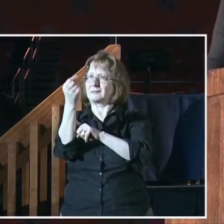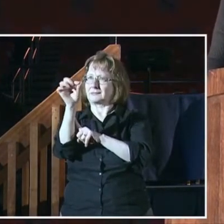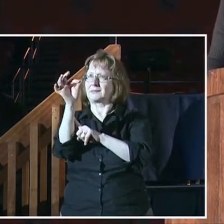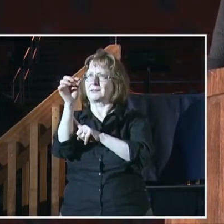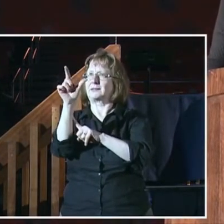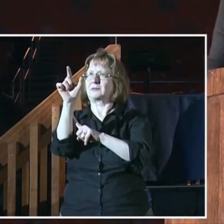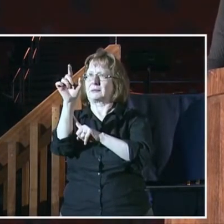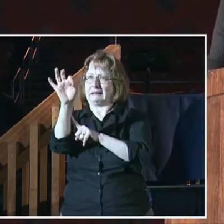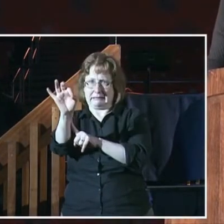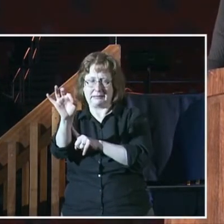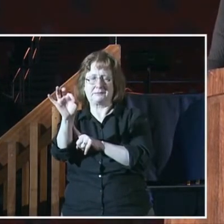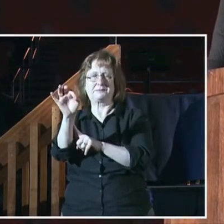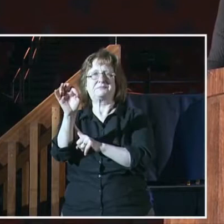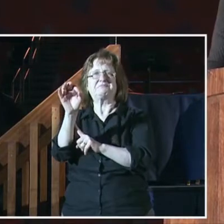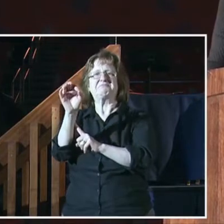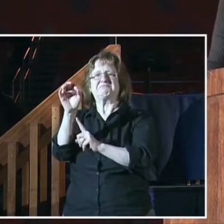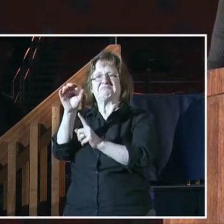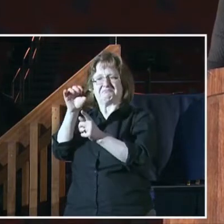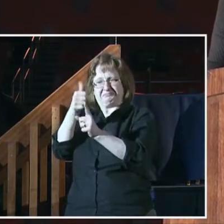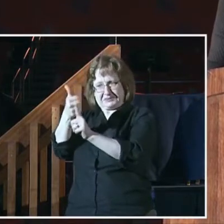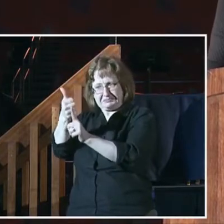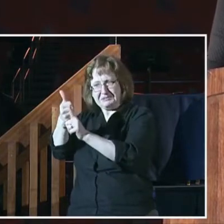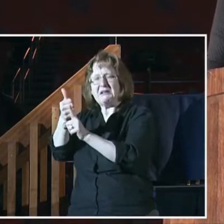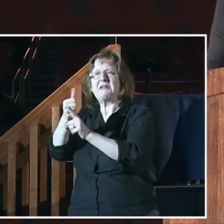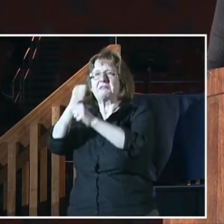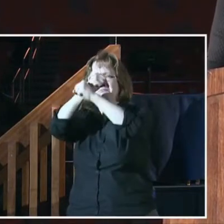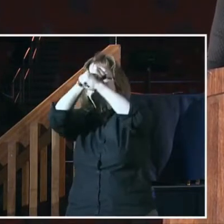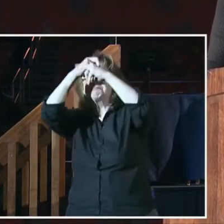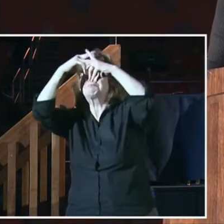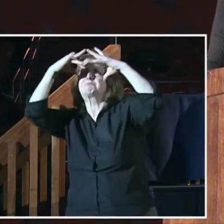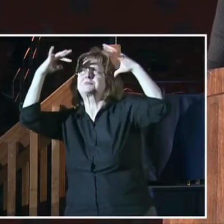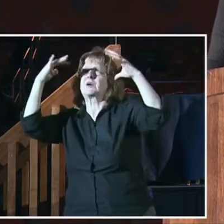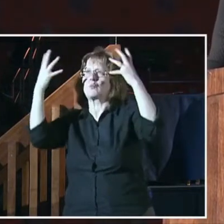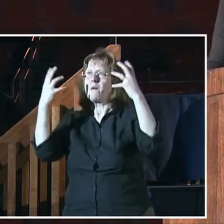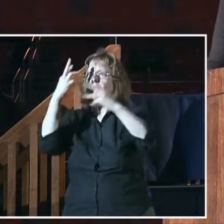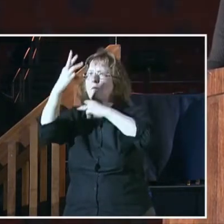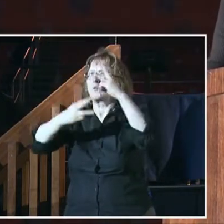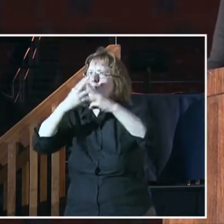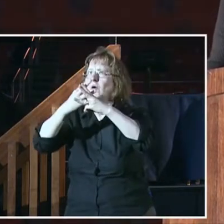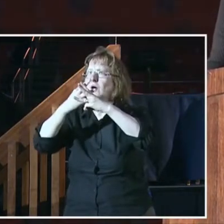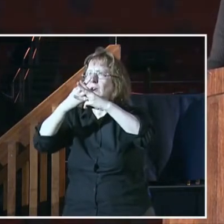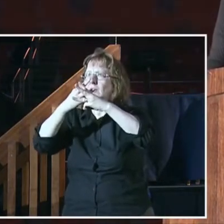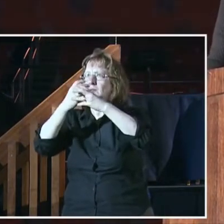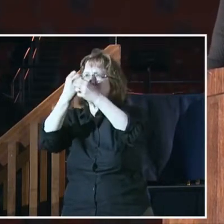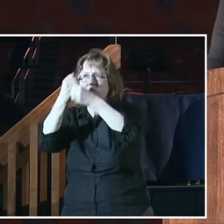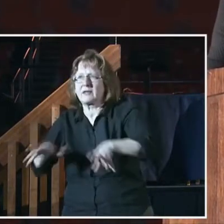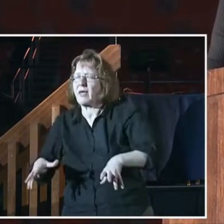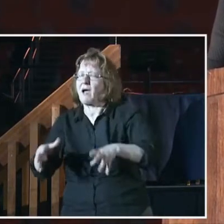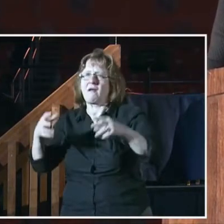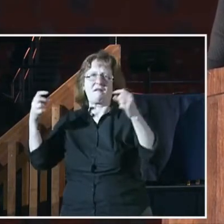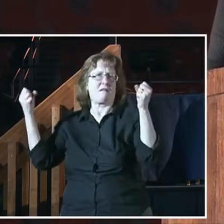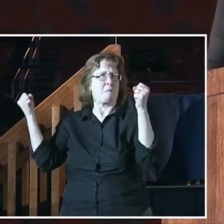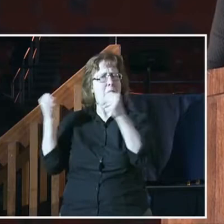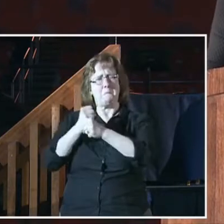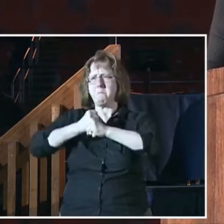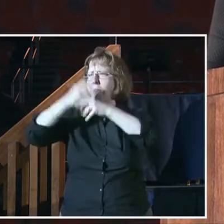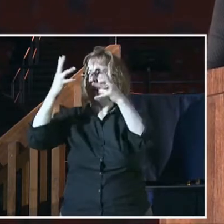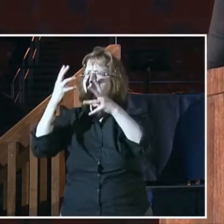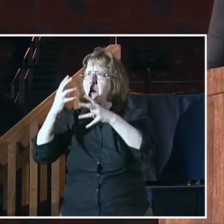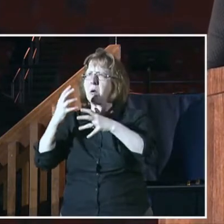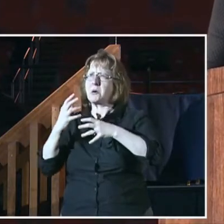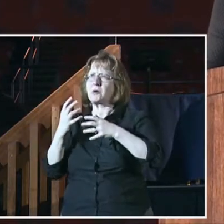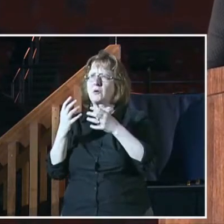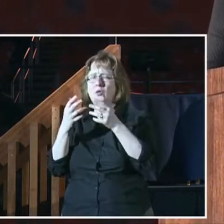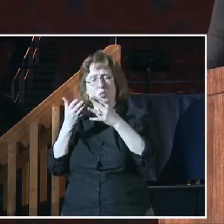1929. Dr. King was dedicated to fulfilling his vision of a world free of hatred and violence, and through both words